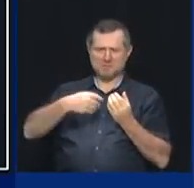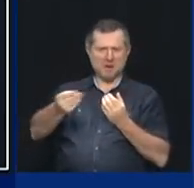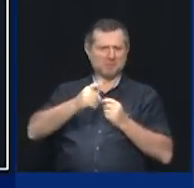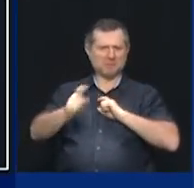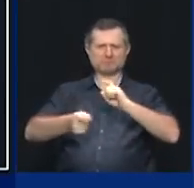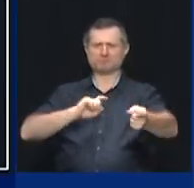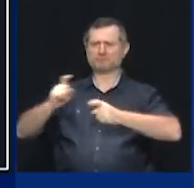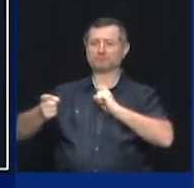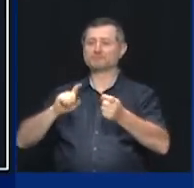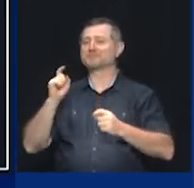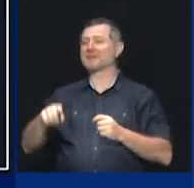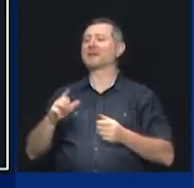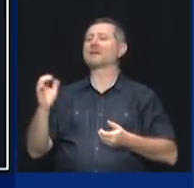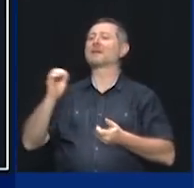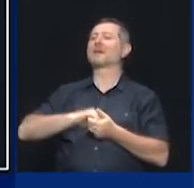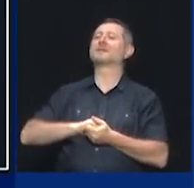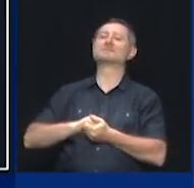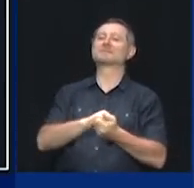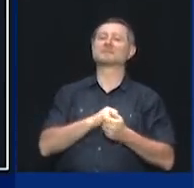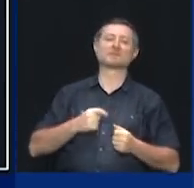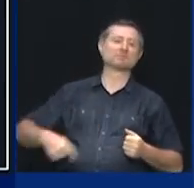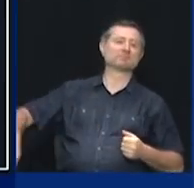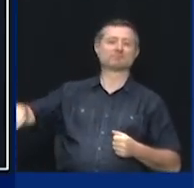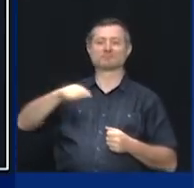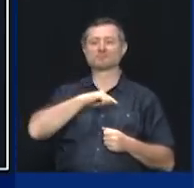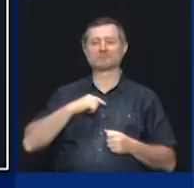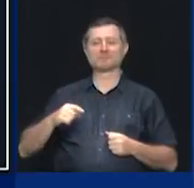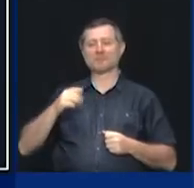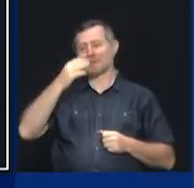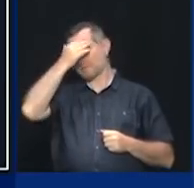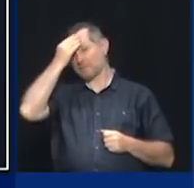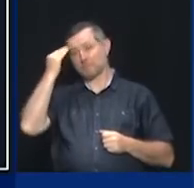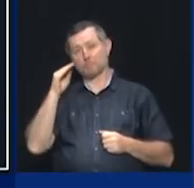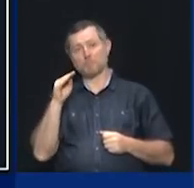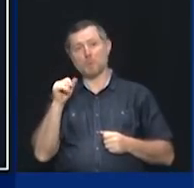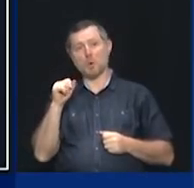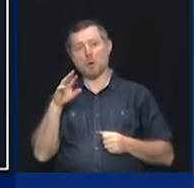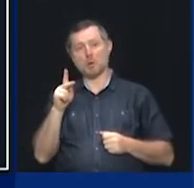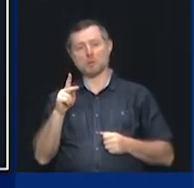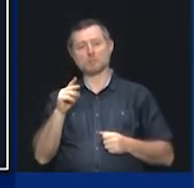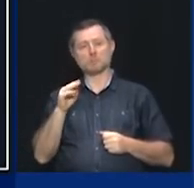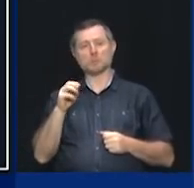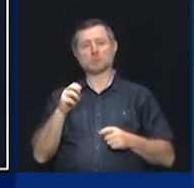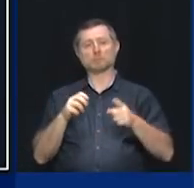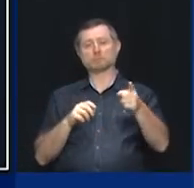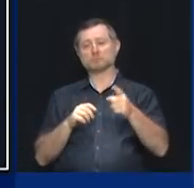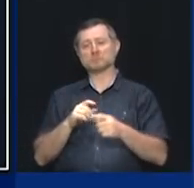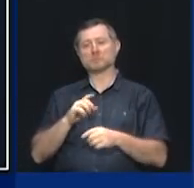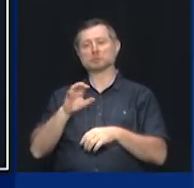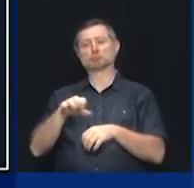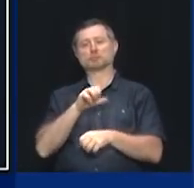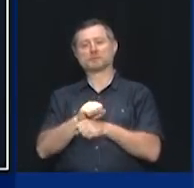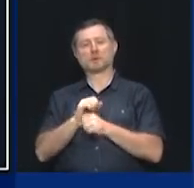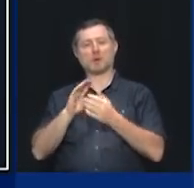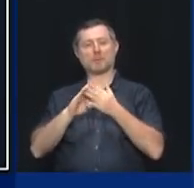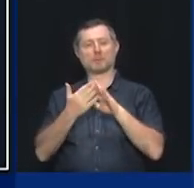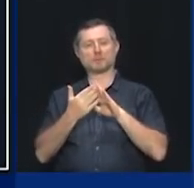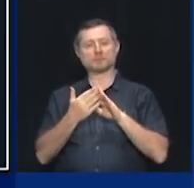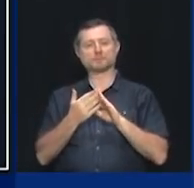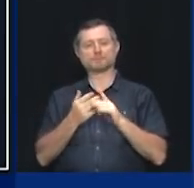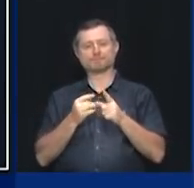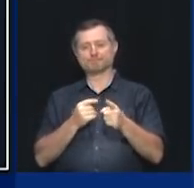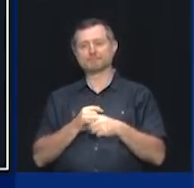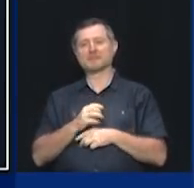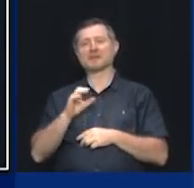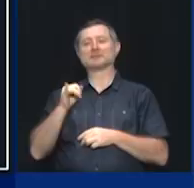I need Mark Morial and the National Urban League out there with us. I need Hazel Dukes, my second mother, kicking their can the way she